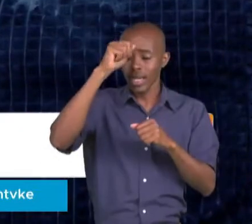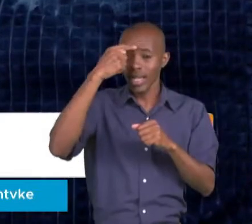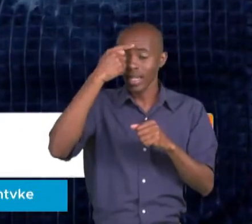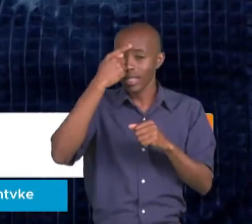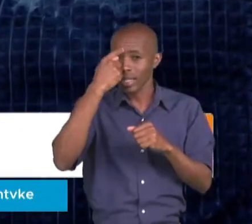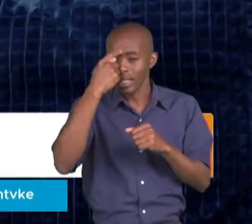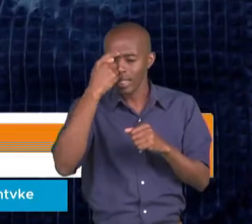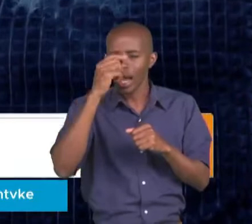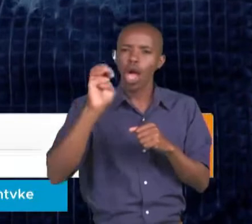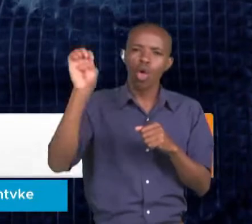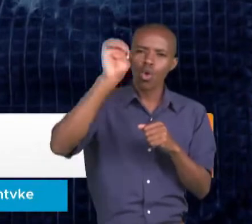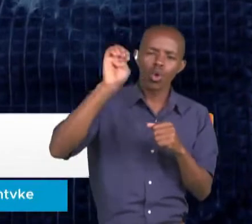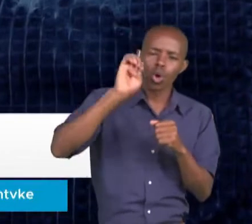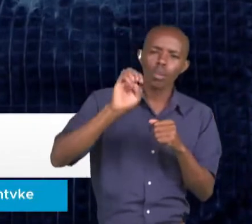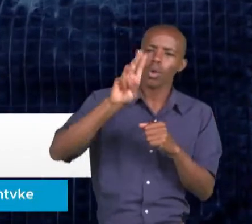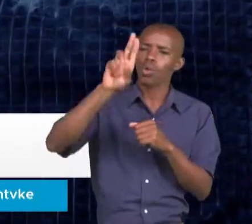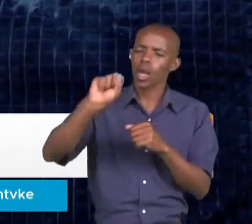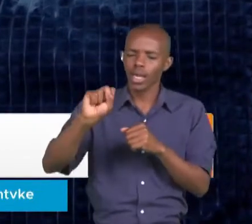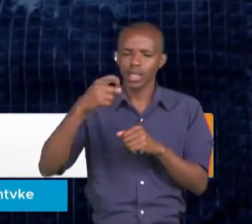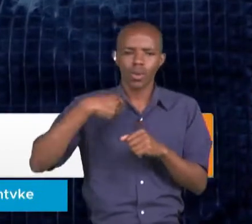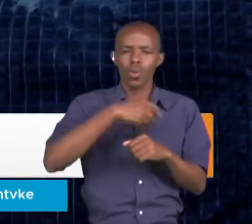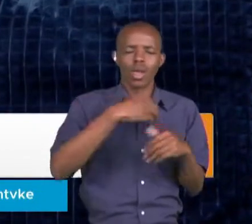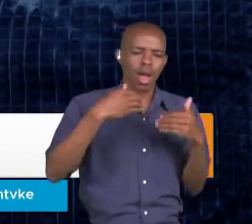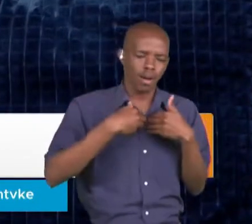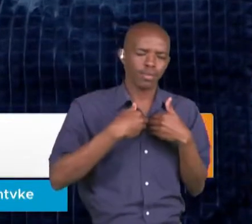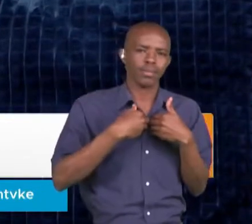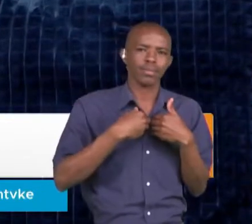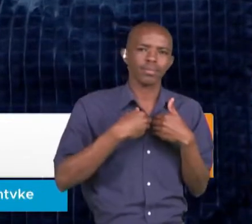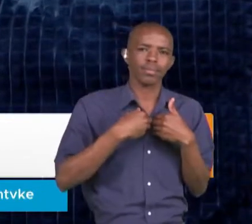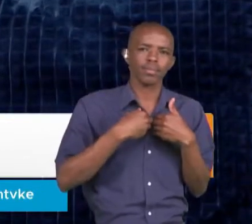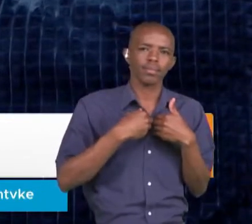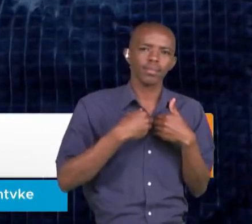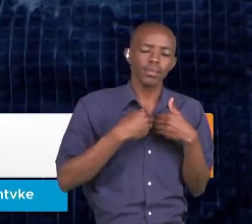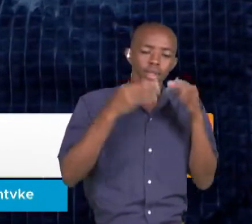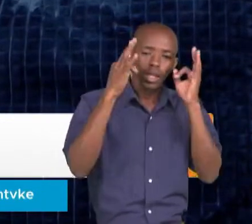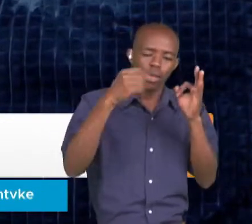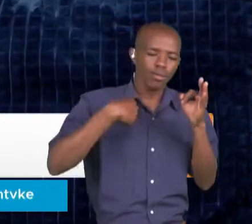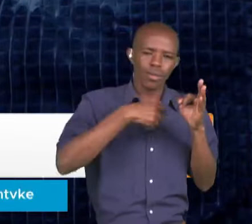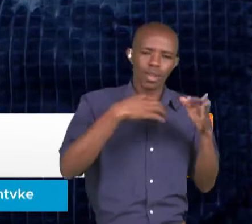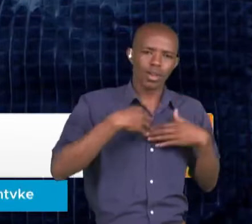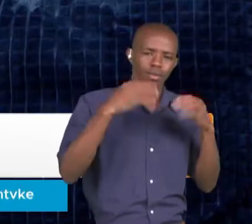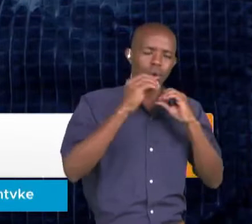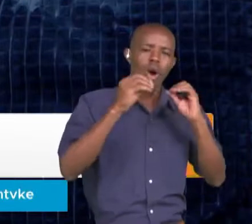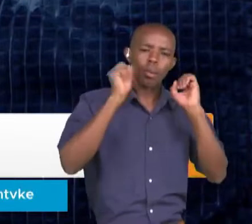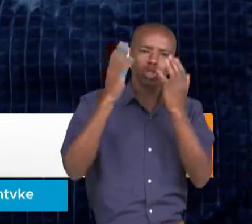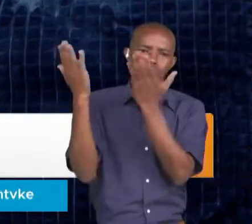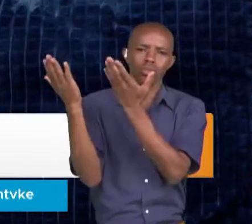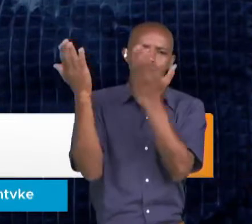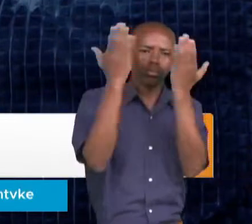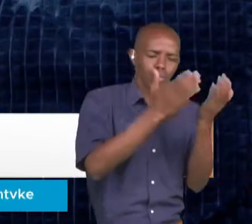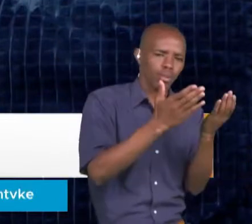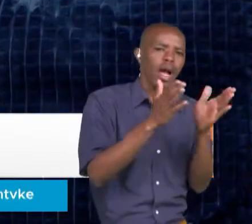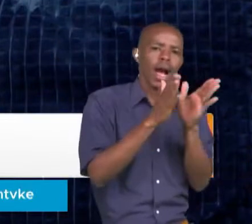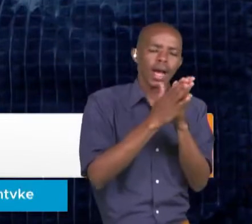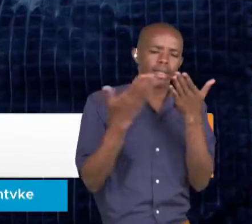or the US, mostly Jordan. You know, we have that. Yeah. And anyway, if we don't, we can always import and we can always